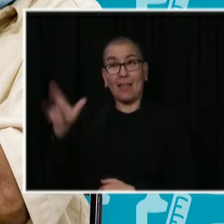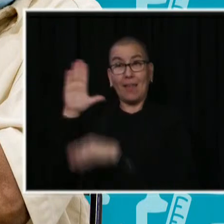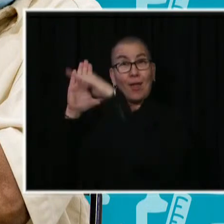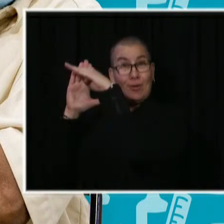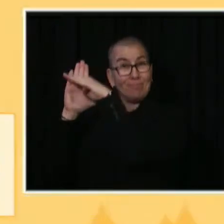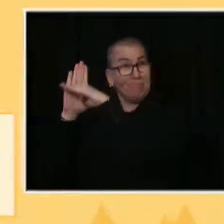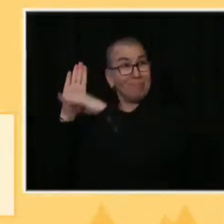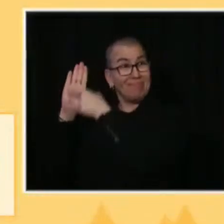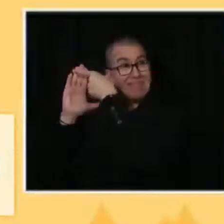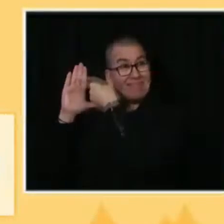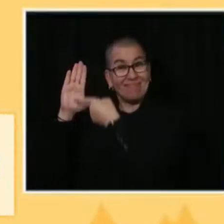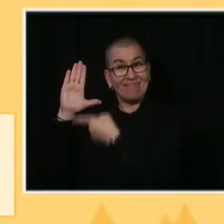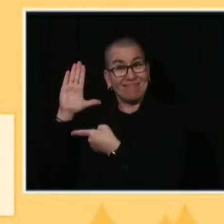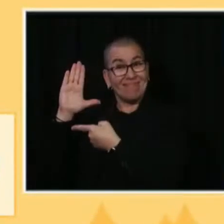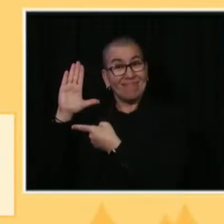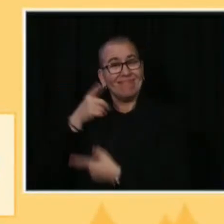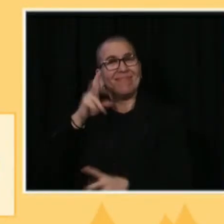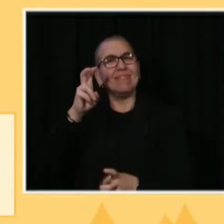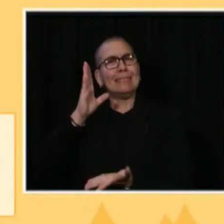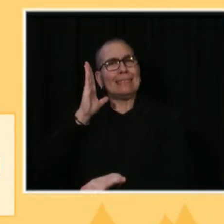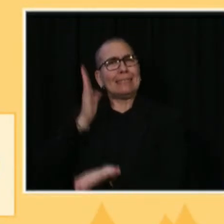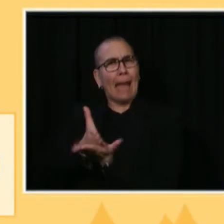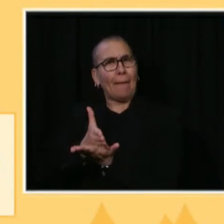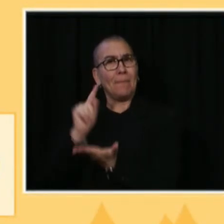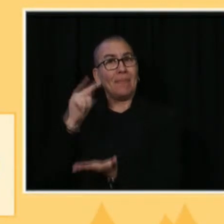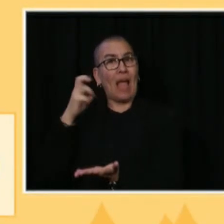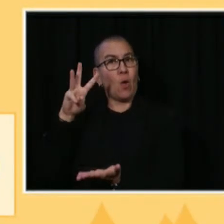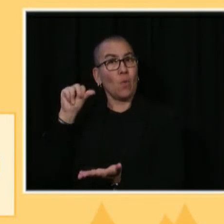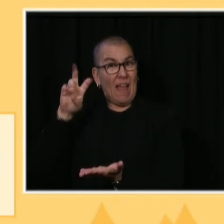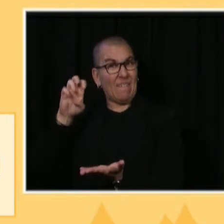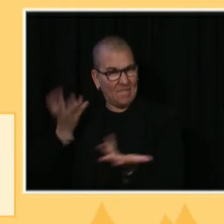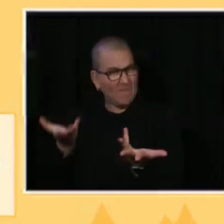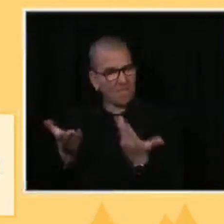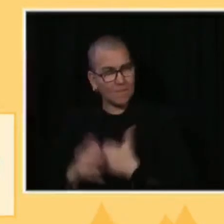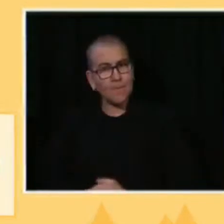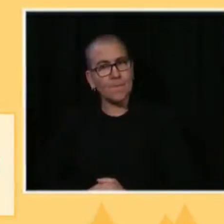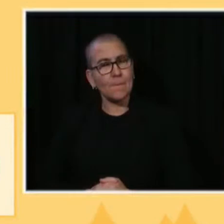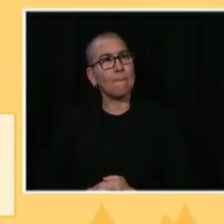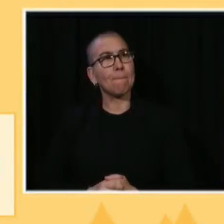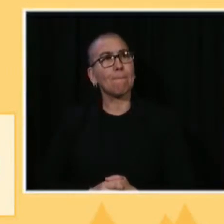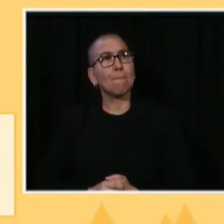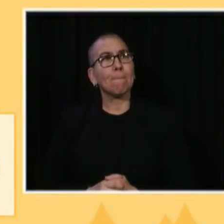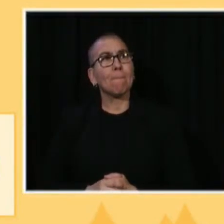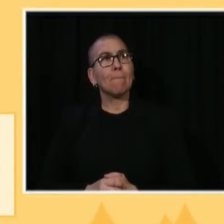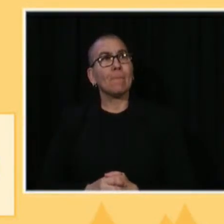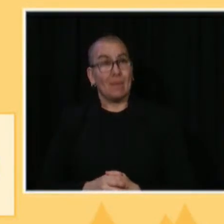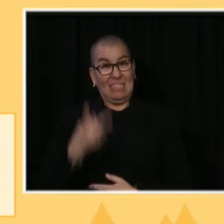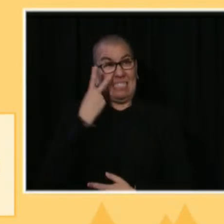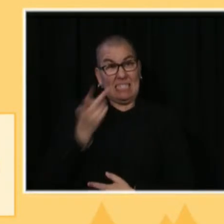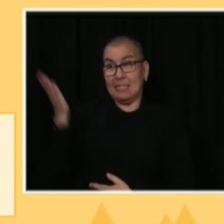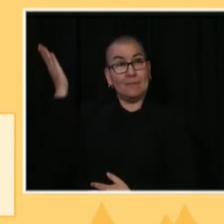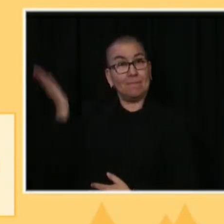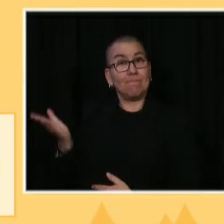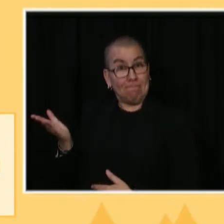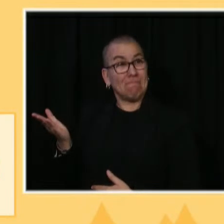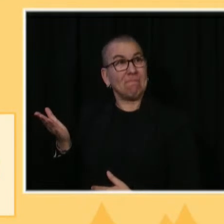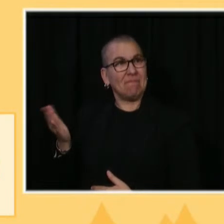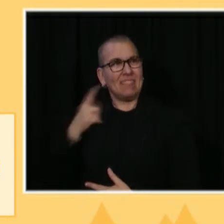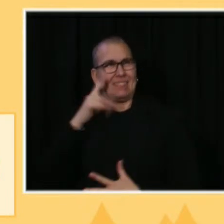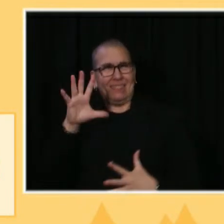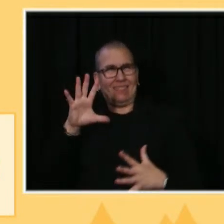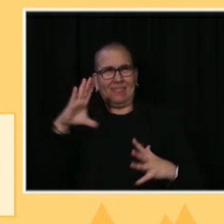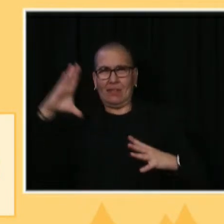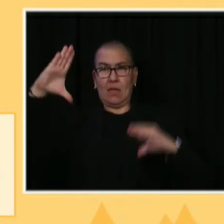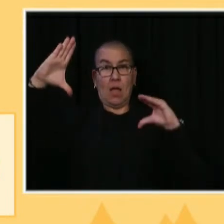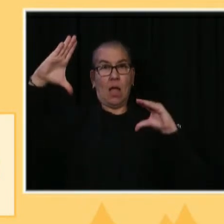on that site at the bottom, Vaccine Connector. Here's what happened on stopping the third wave of what you're seeing on this. It was a combination of things. The